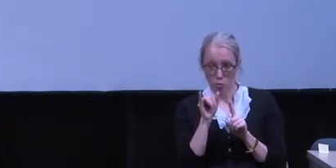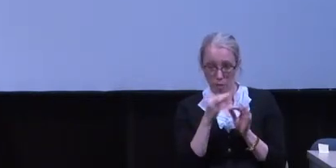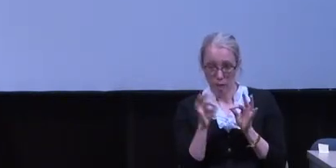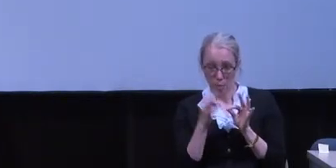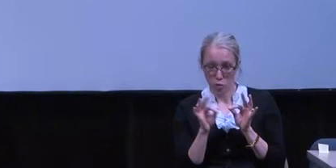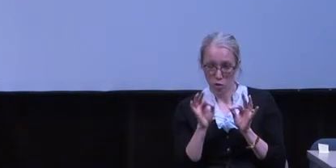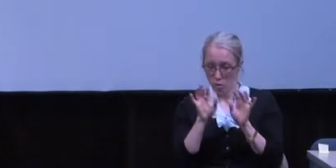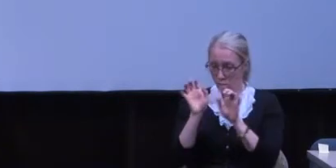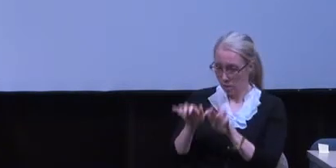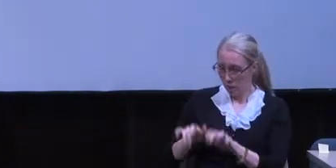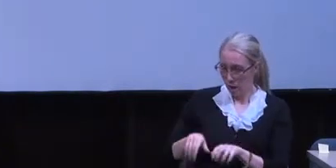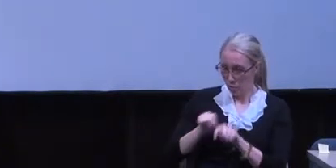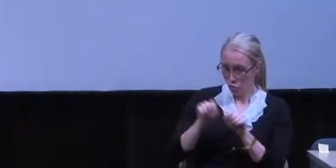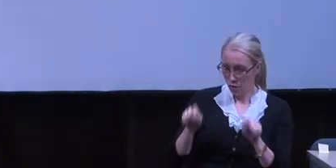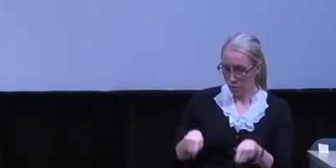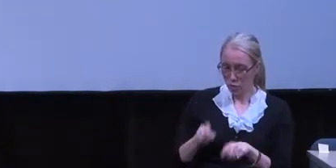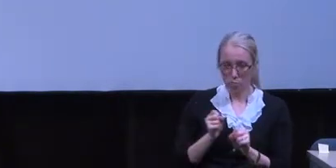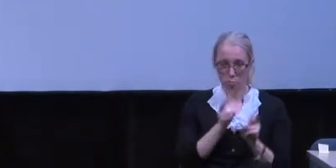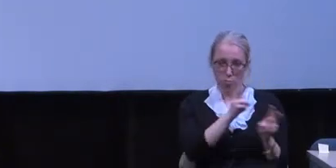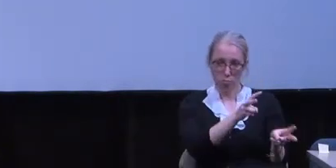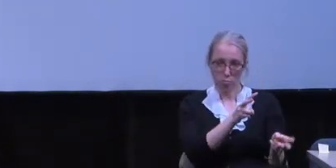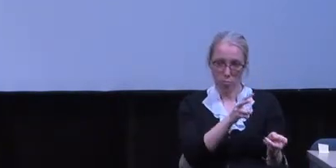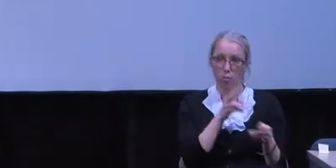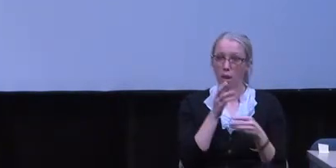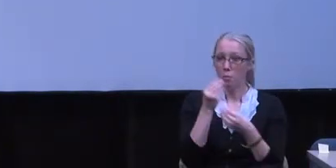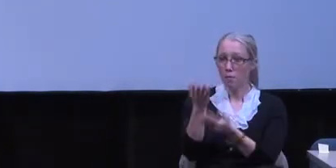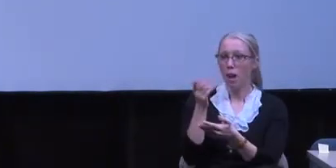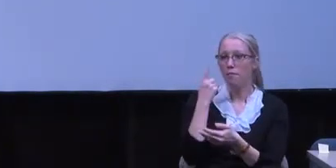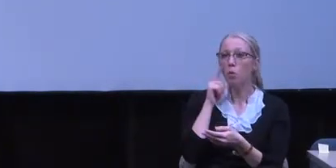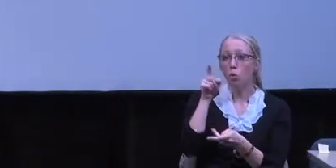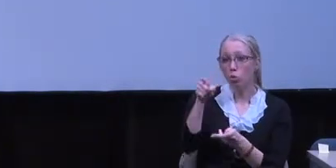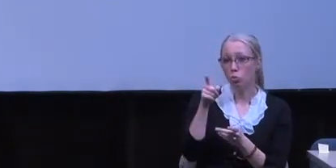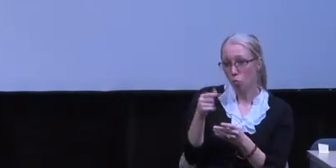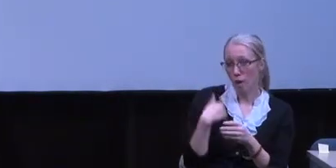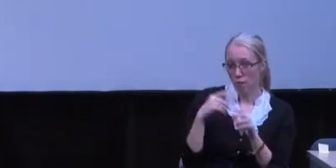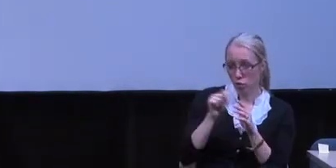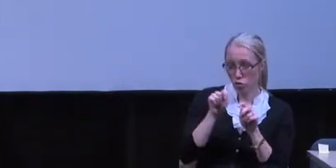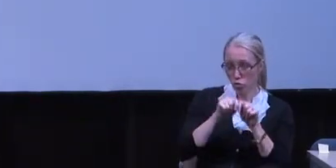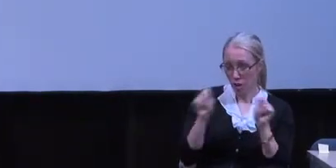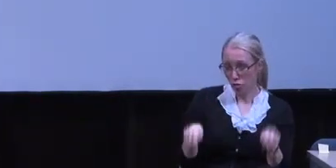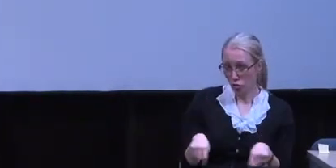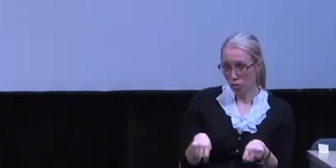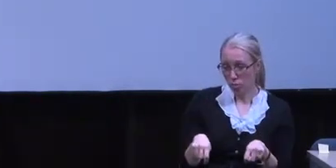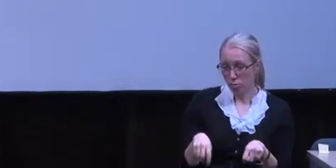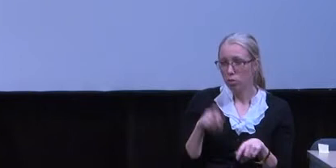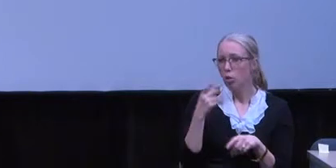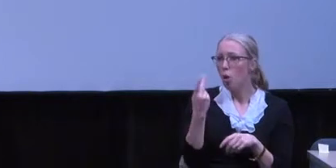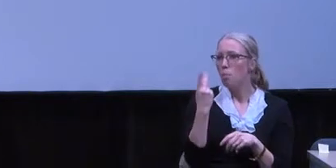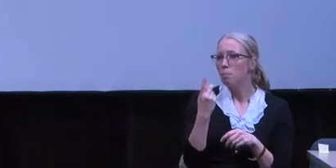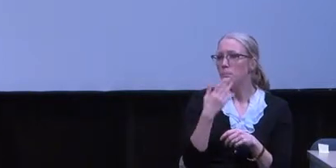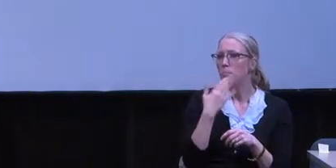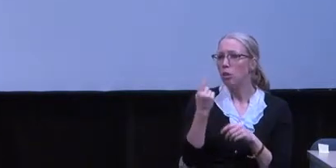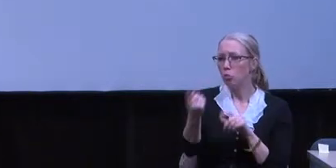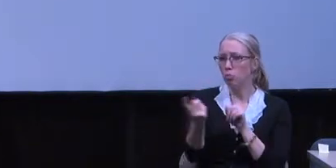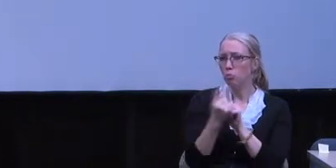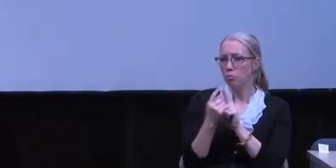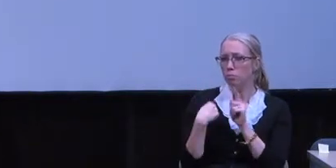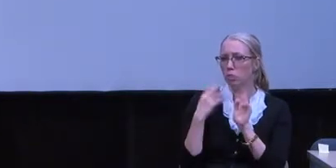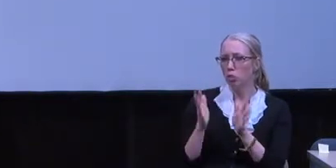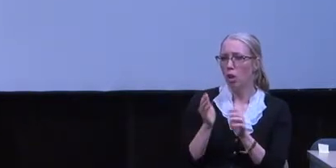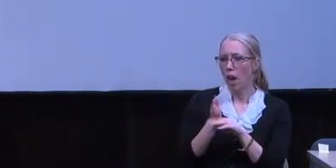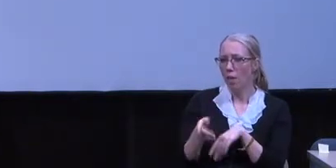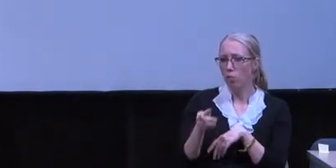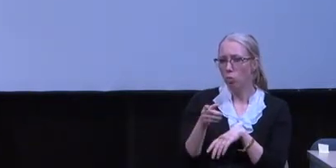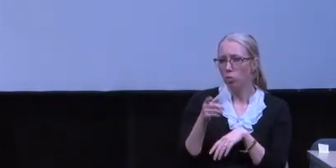a transcript and producing them so that you have them. So we can kind of talk afterwards. I can give you my card, but